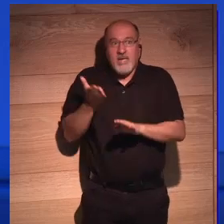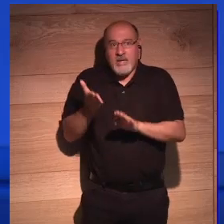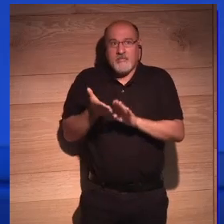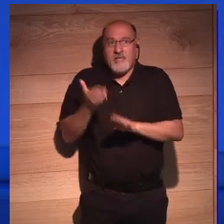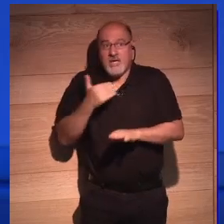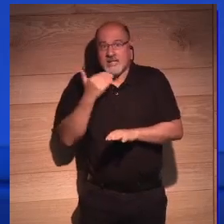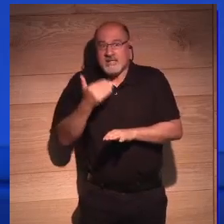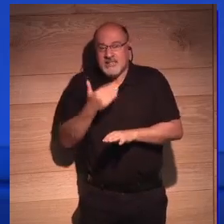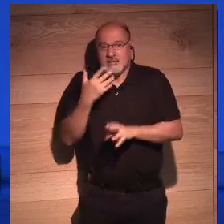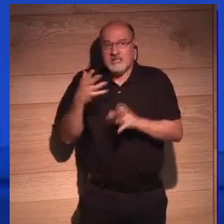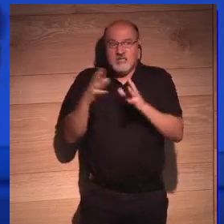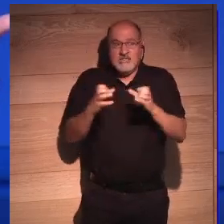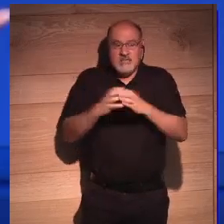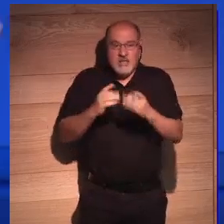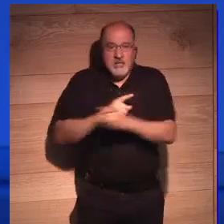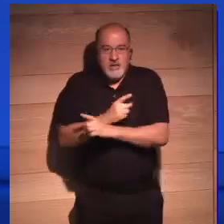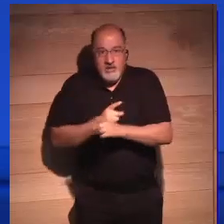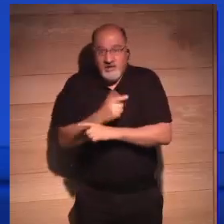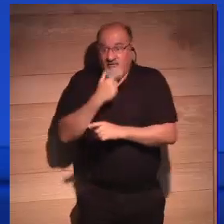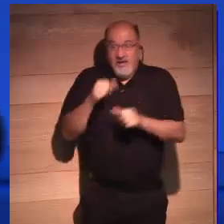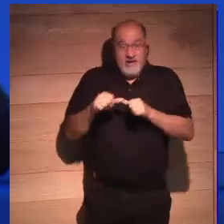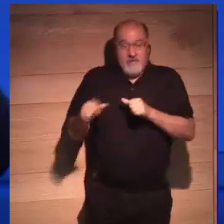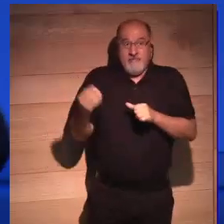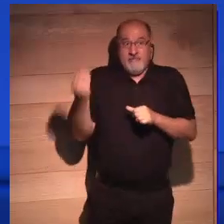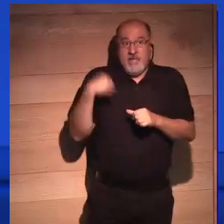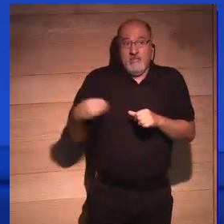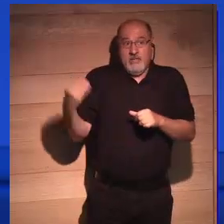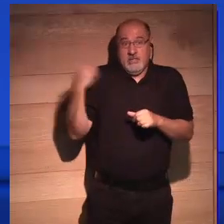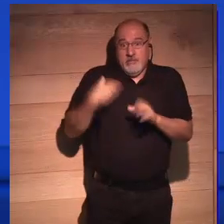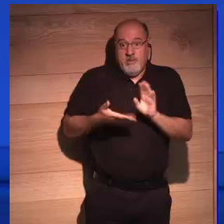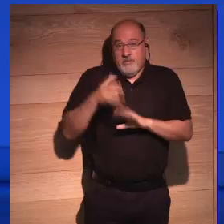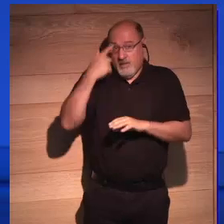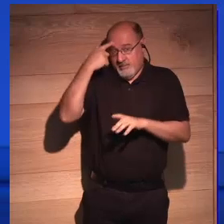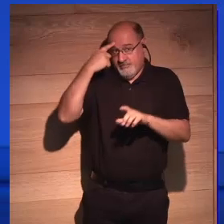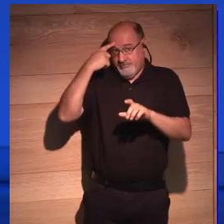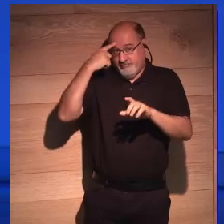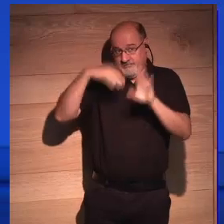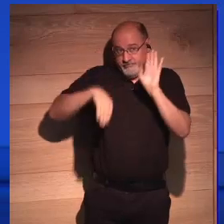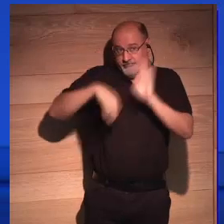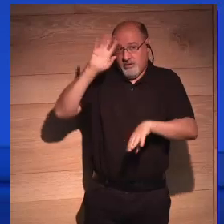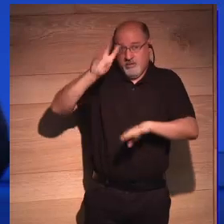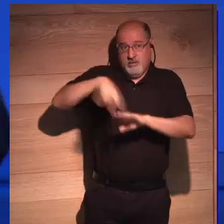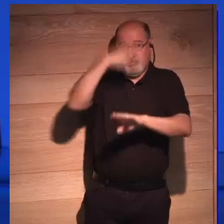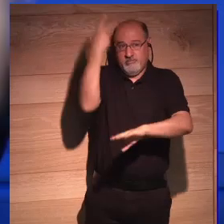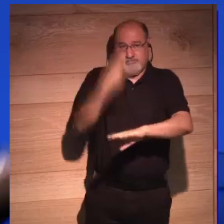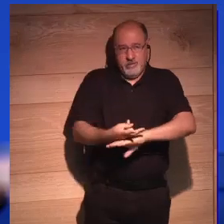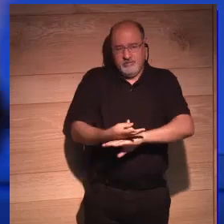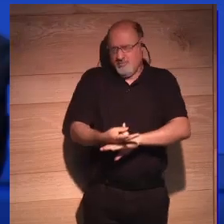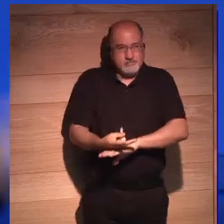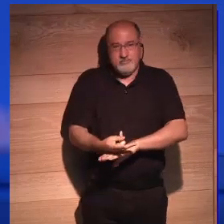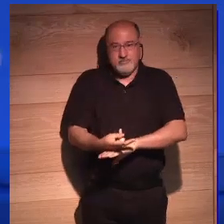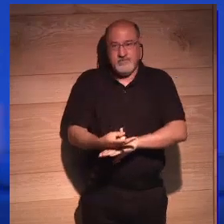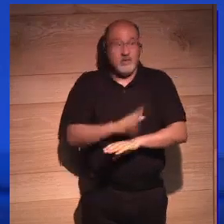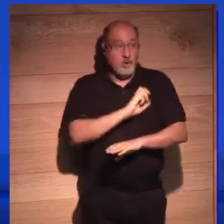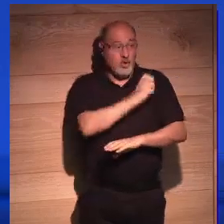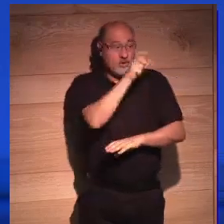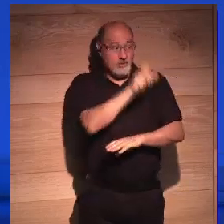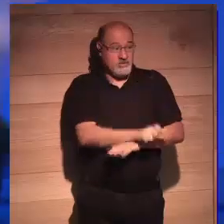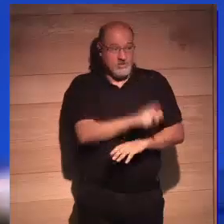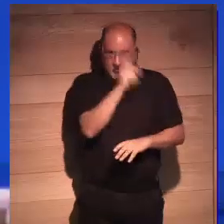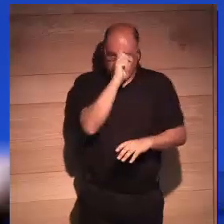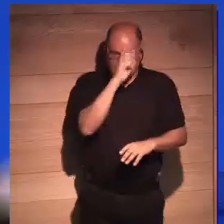friend that she's with, he's not aware at all. And then it happens and she doesn't remember it. Now, experiencing that from her